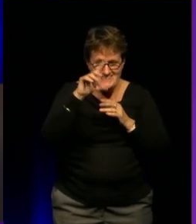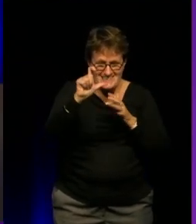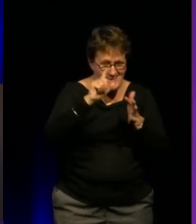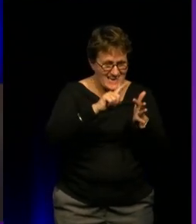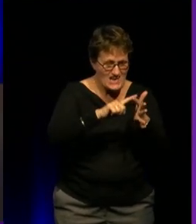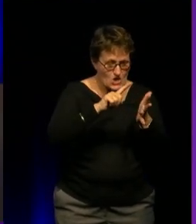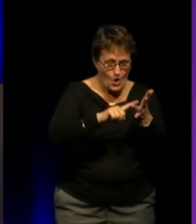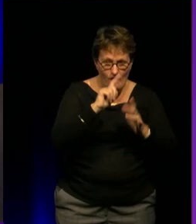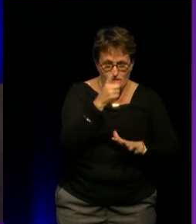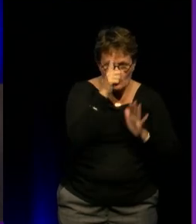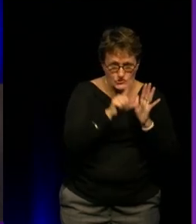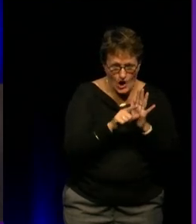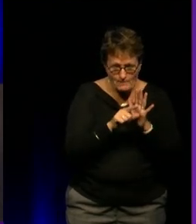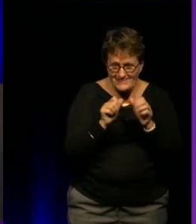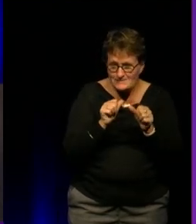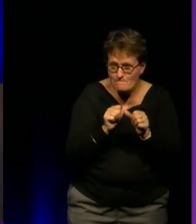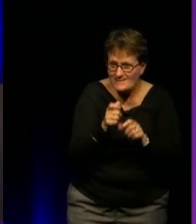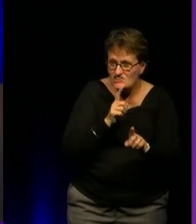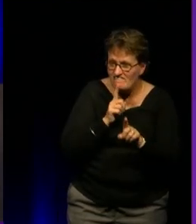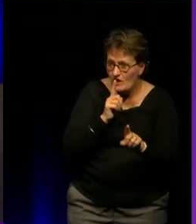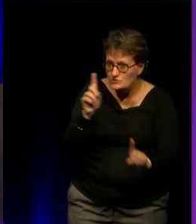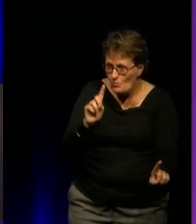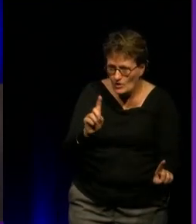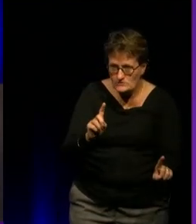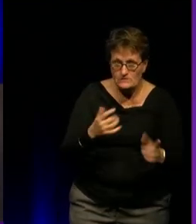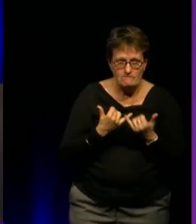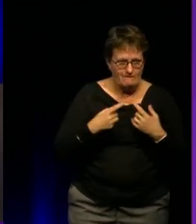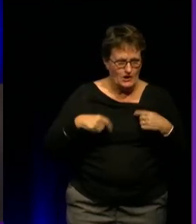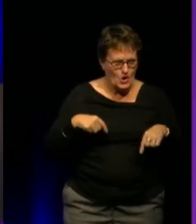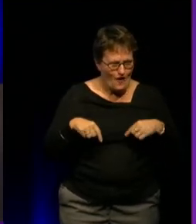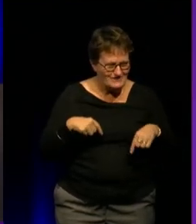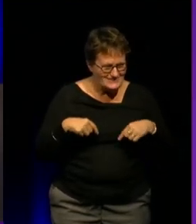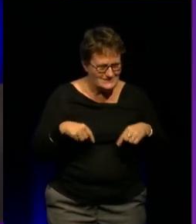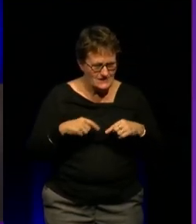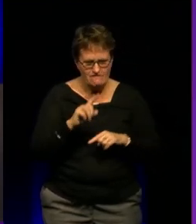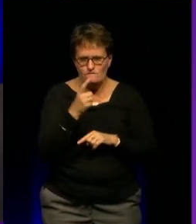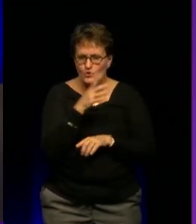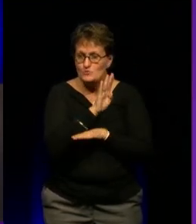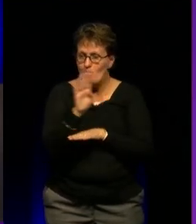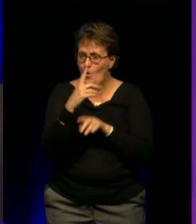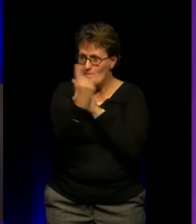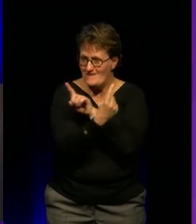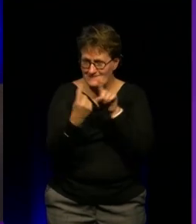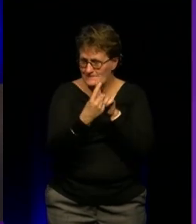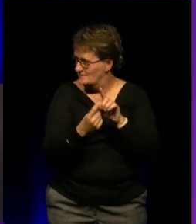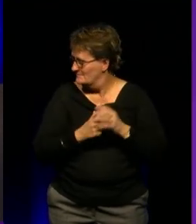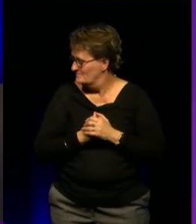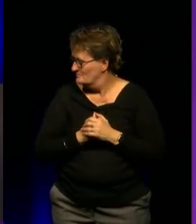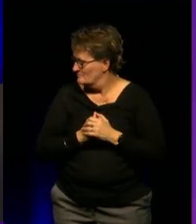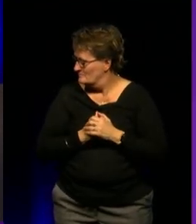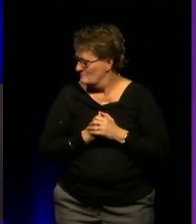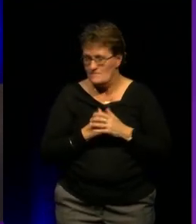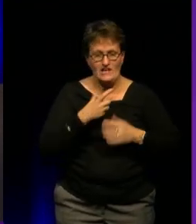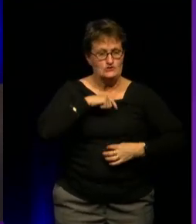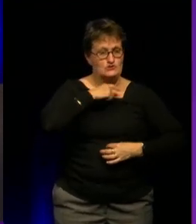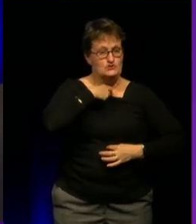he said the best advice he ever got, he was so nervous about appearing at the first board meeting that he had a tie on, he just tied his suit